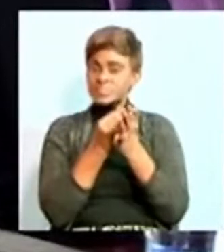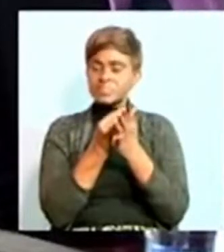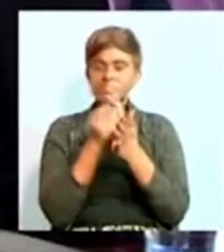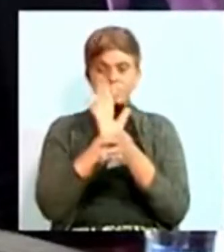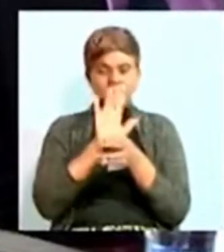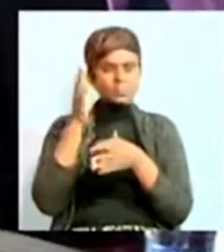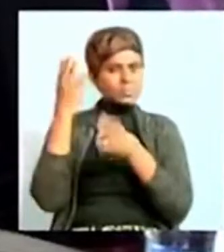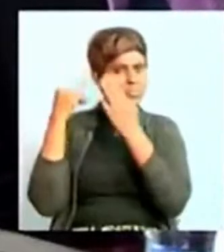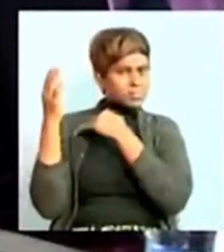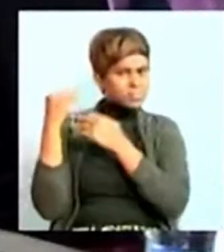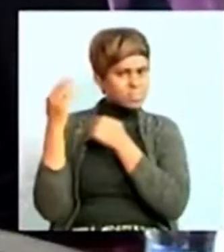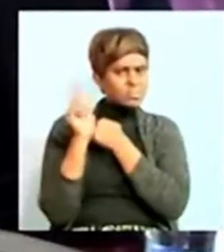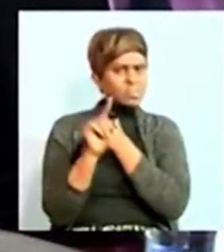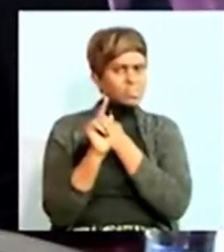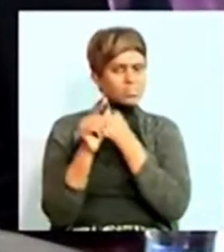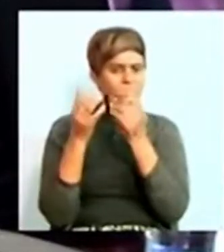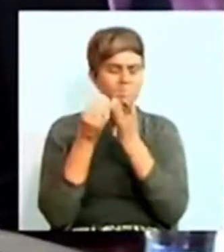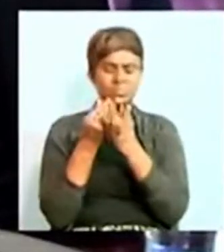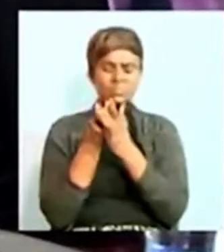outstanding balances